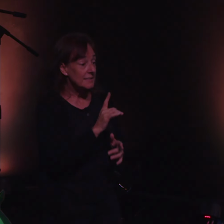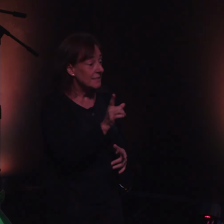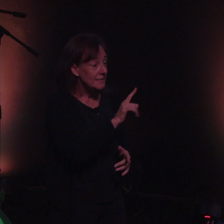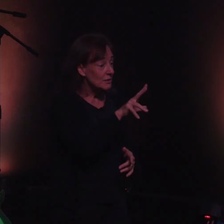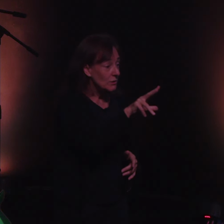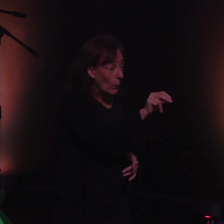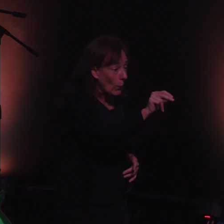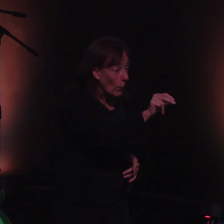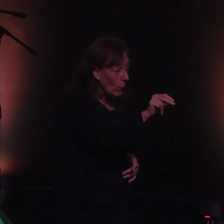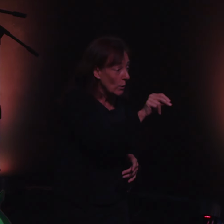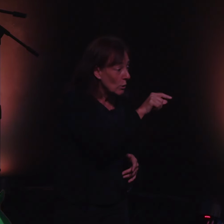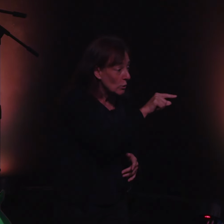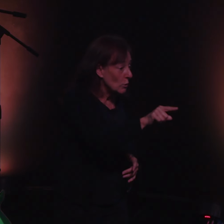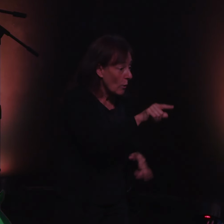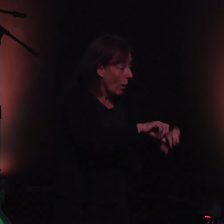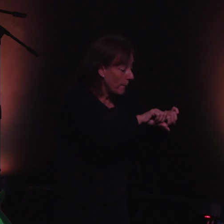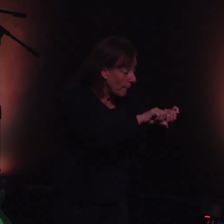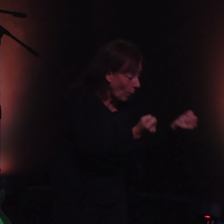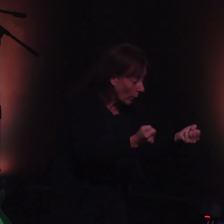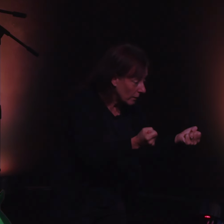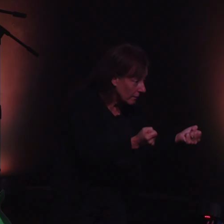no. You're broken.